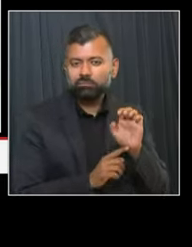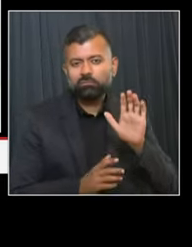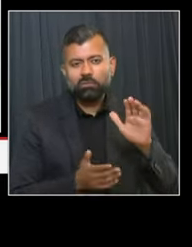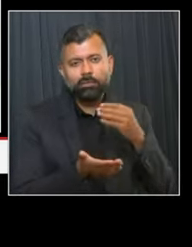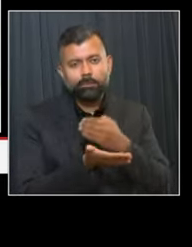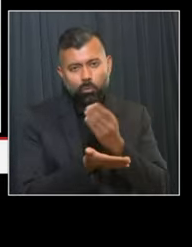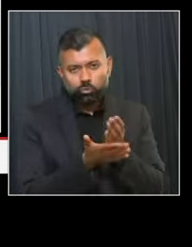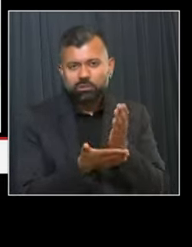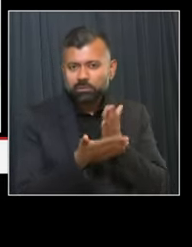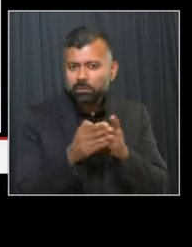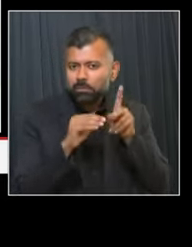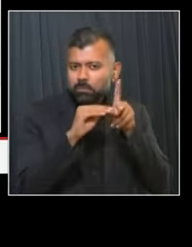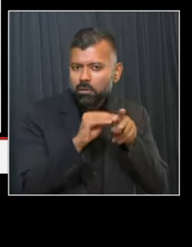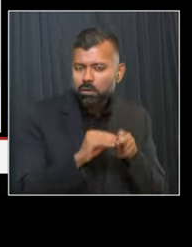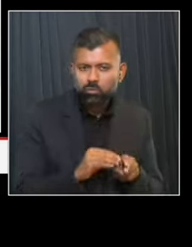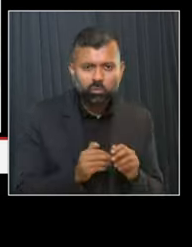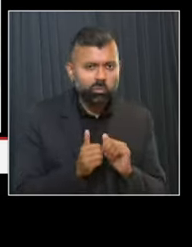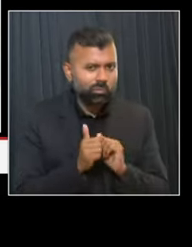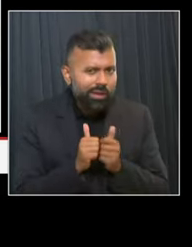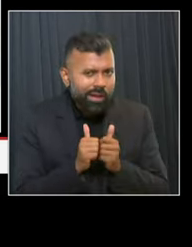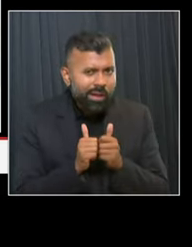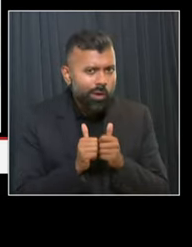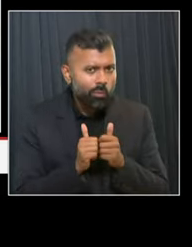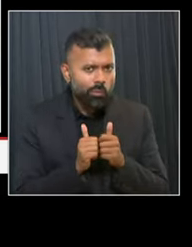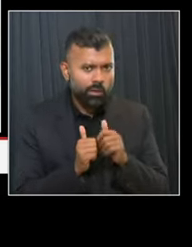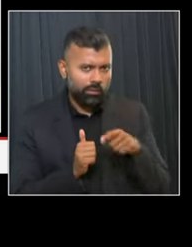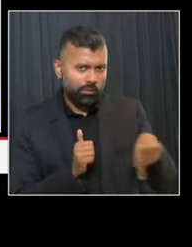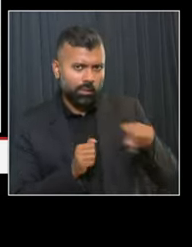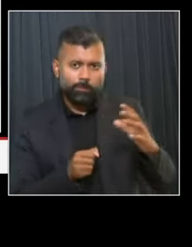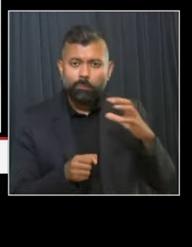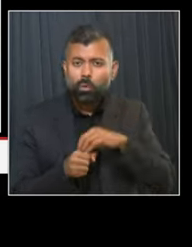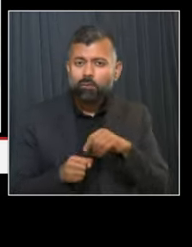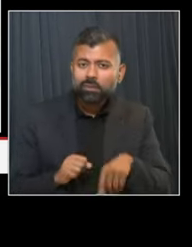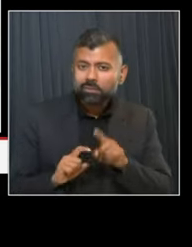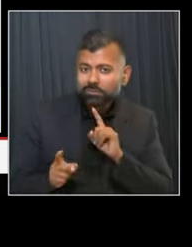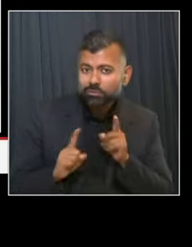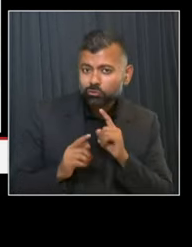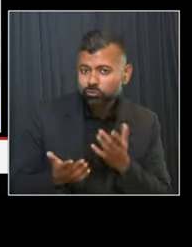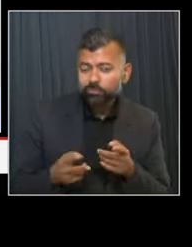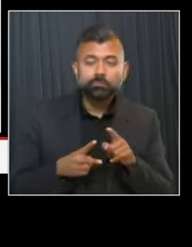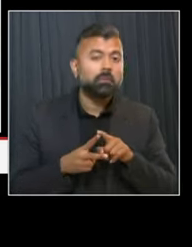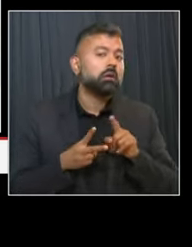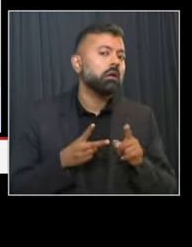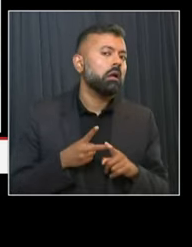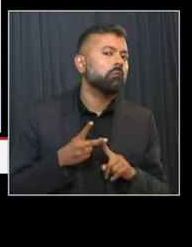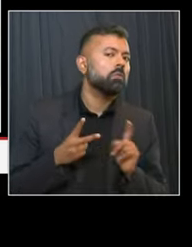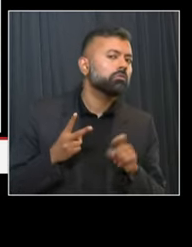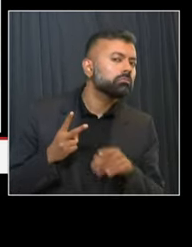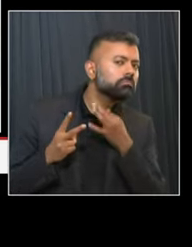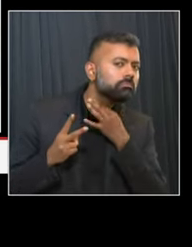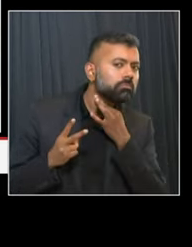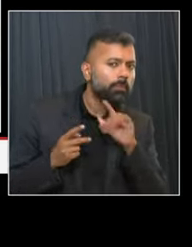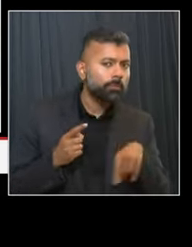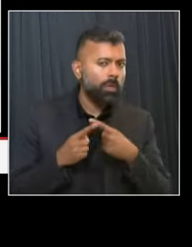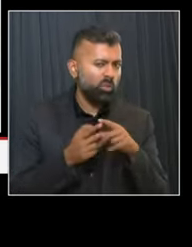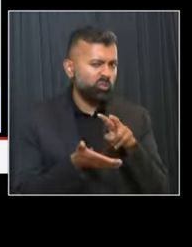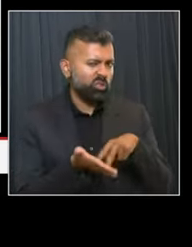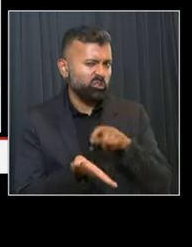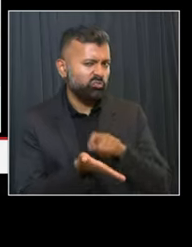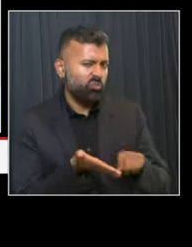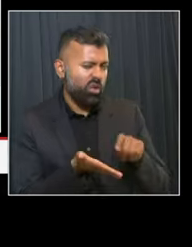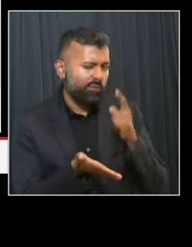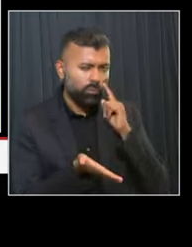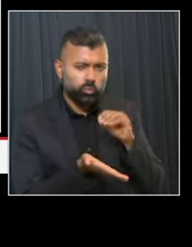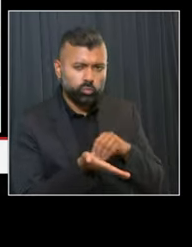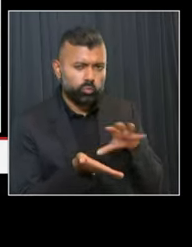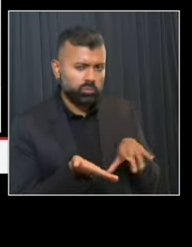I have a question about literacy investments and in what ways this budget moves forward literacy investments for our kids, who